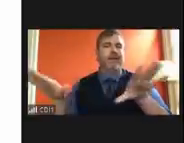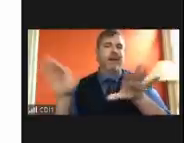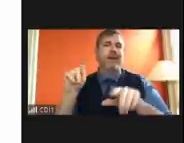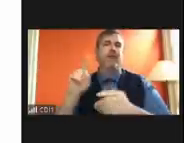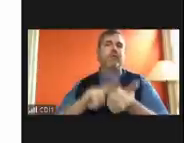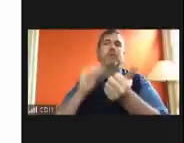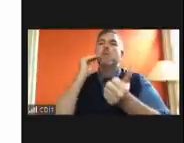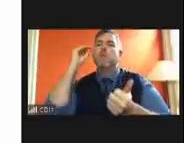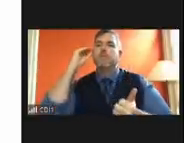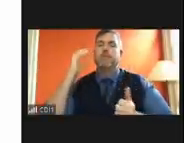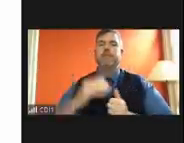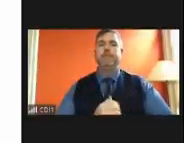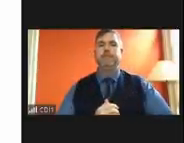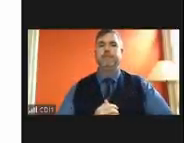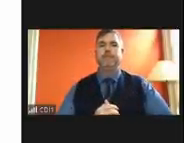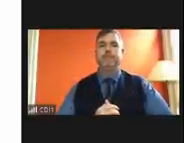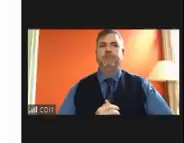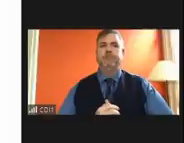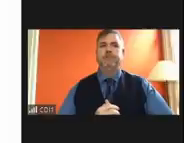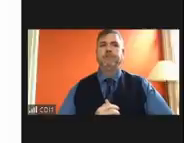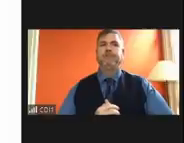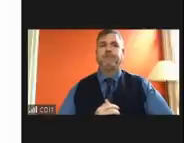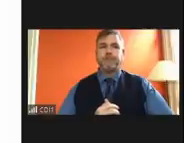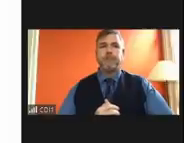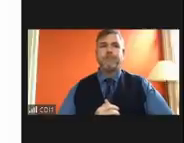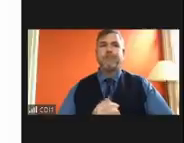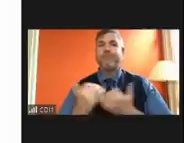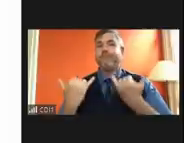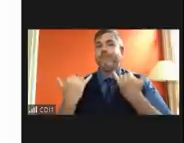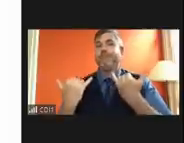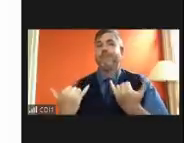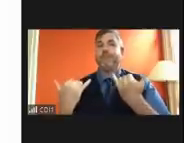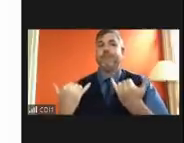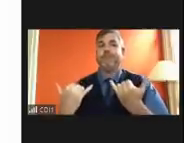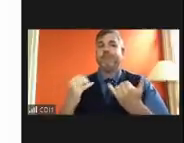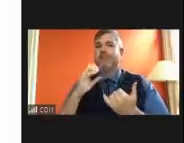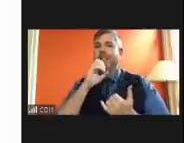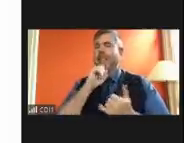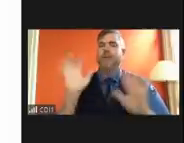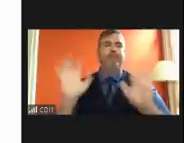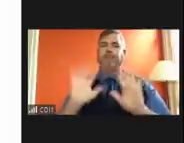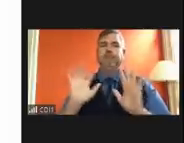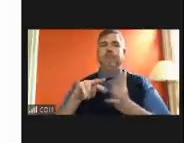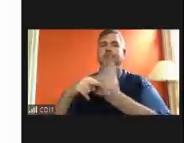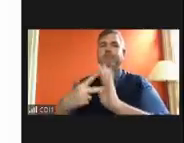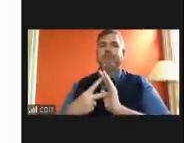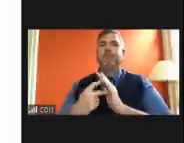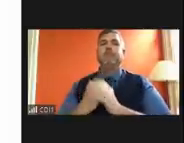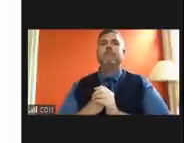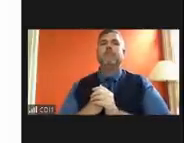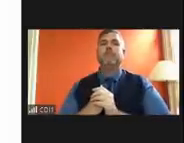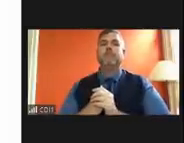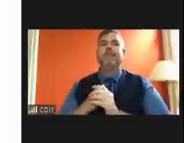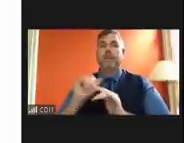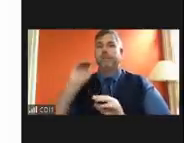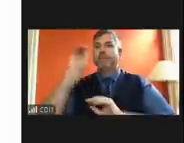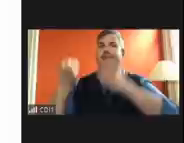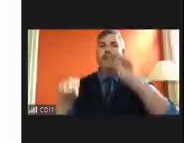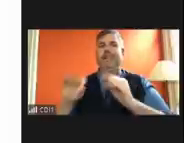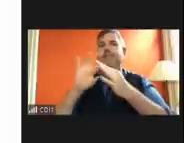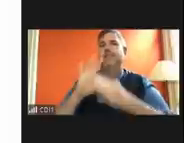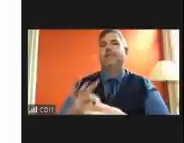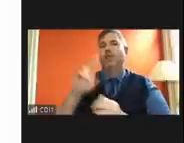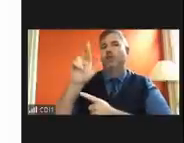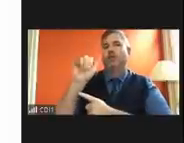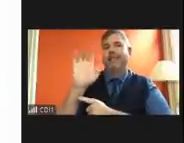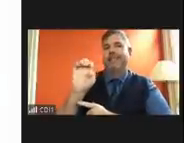This is the current age, the distribution by race, ethnicity in our population. And it's important to note